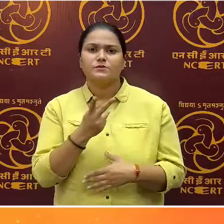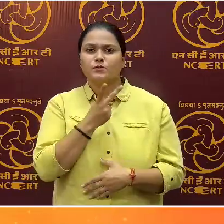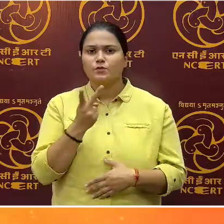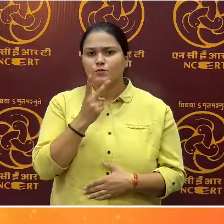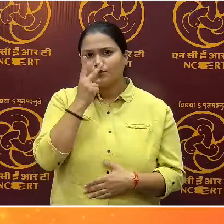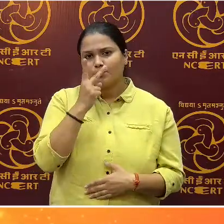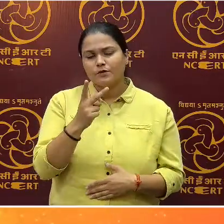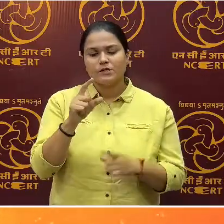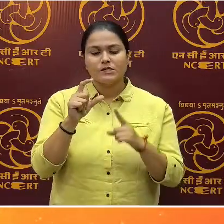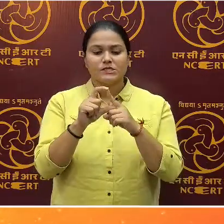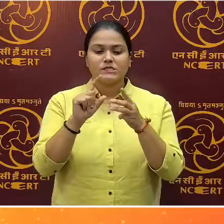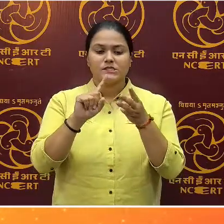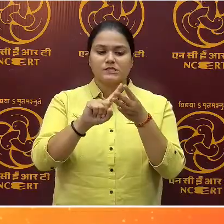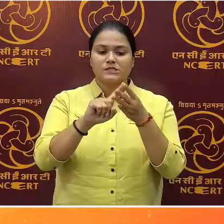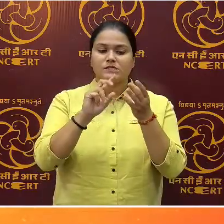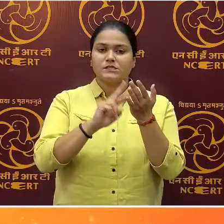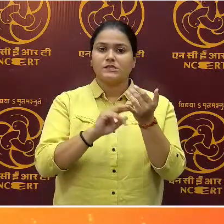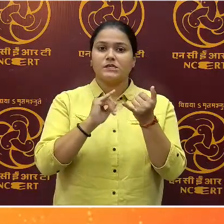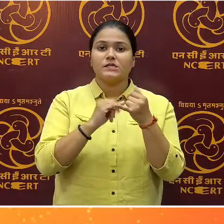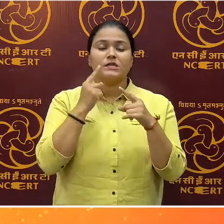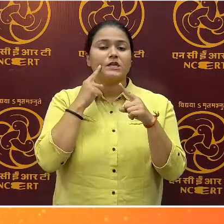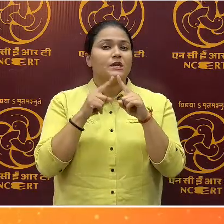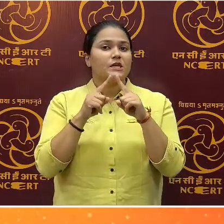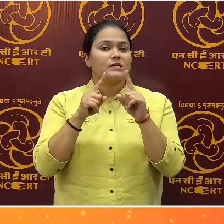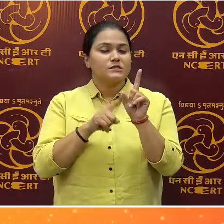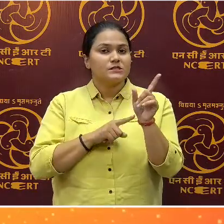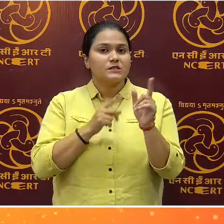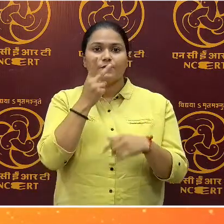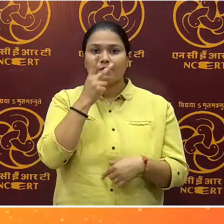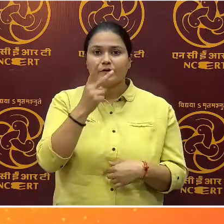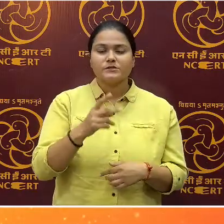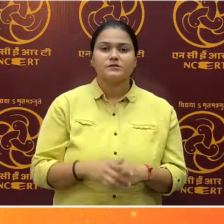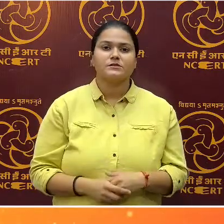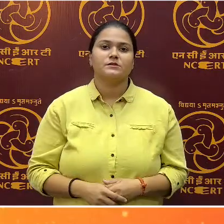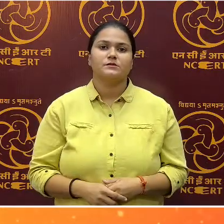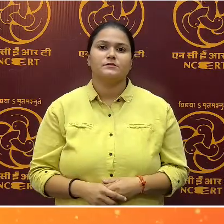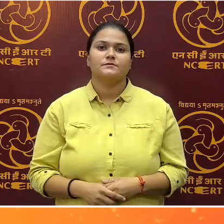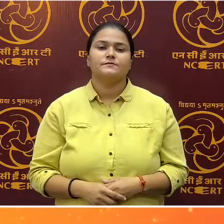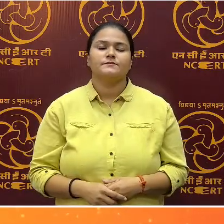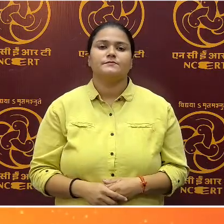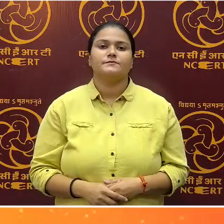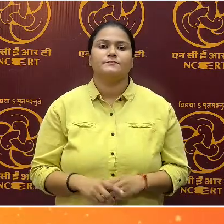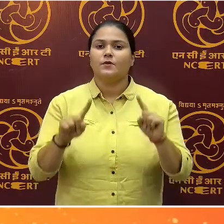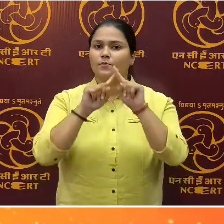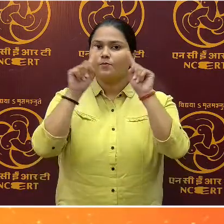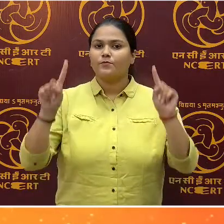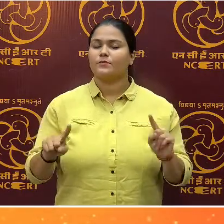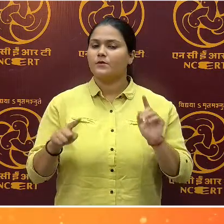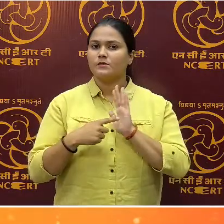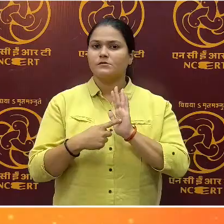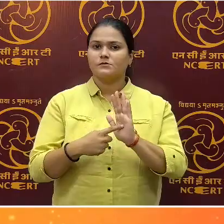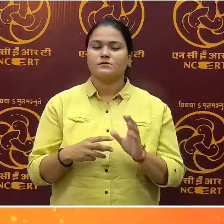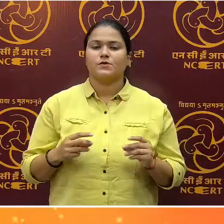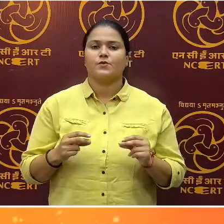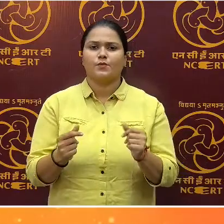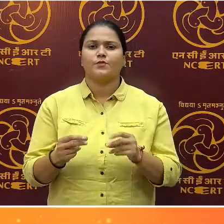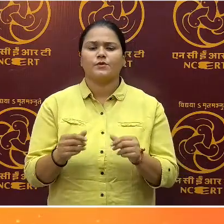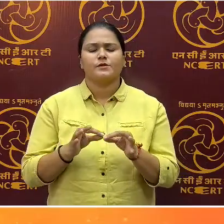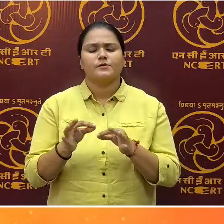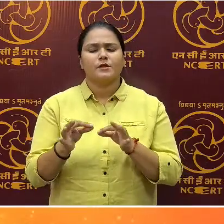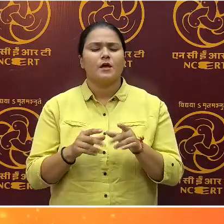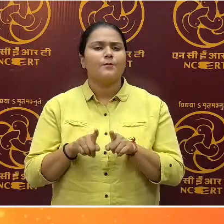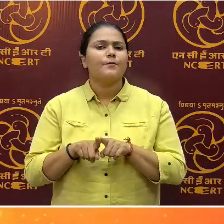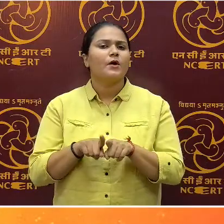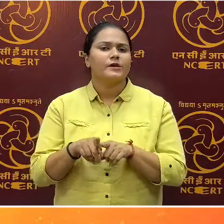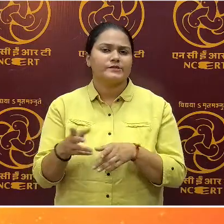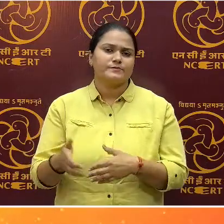density is what it is, formula wise, if we see that it is mass upon volume, right. So, quickly we will explain this